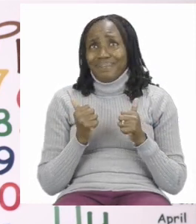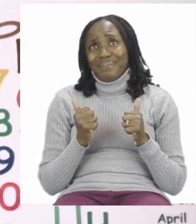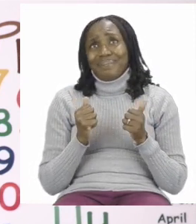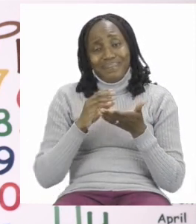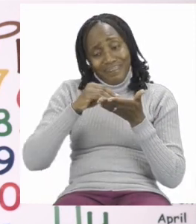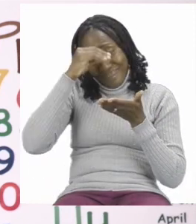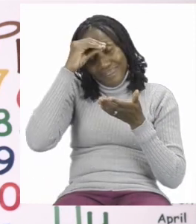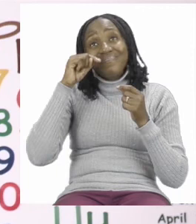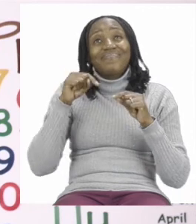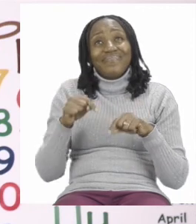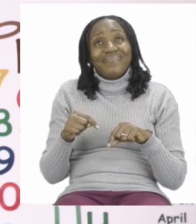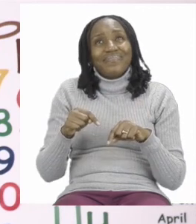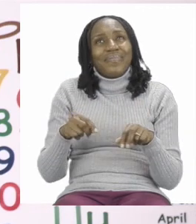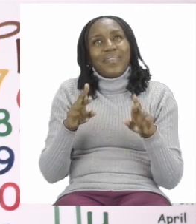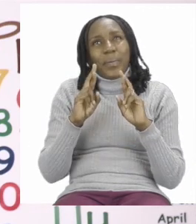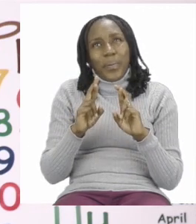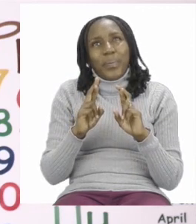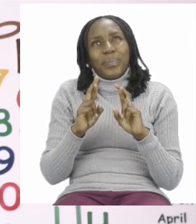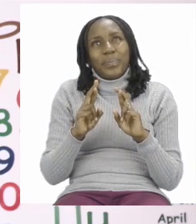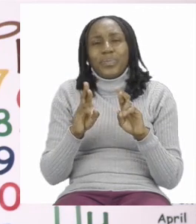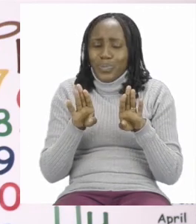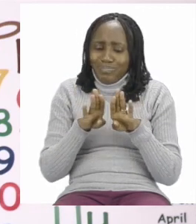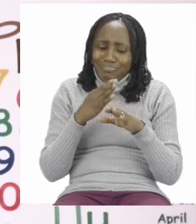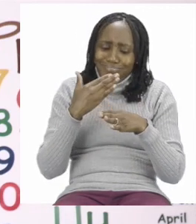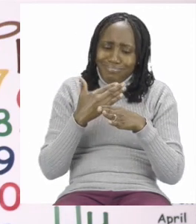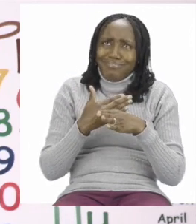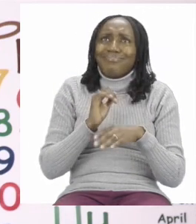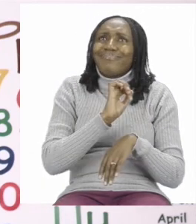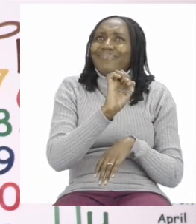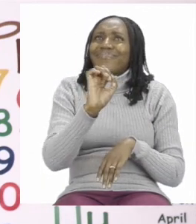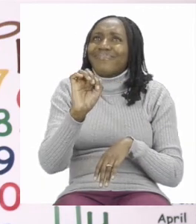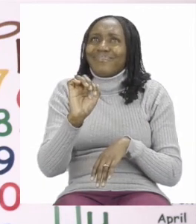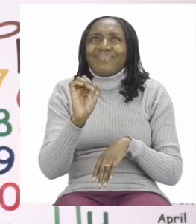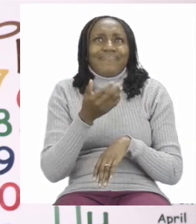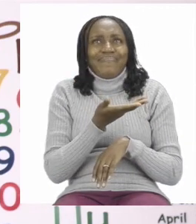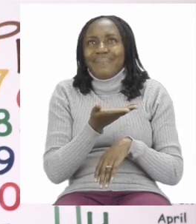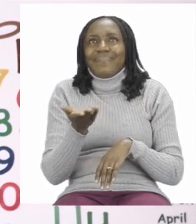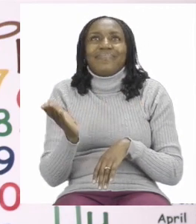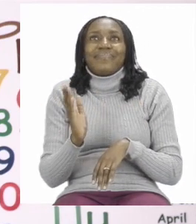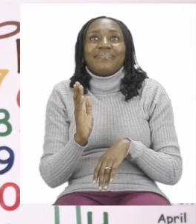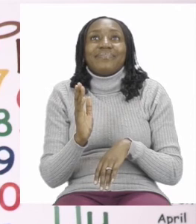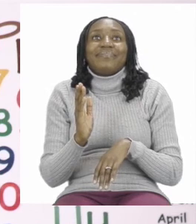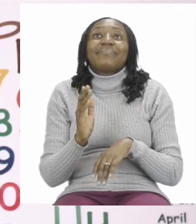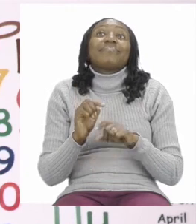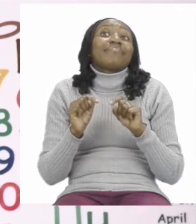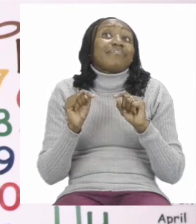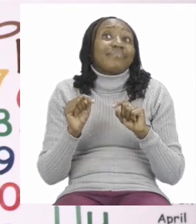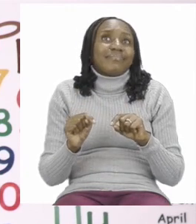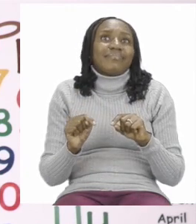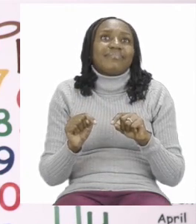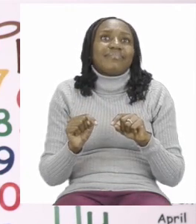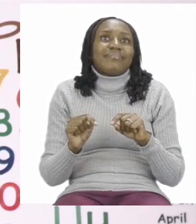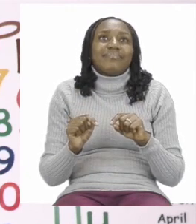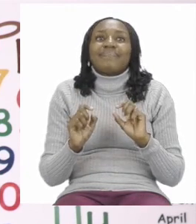and I hope that you will make sure to do all your work. Now, before we say goodbye,